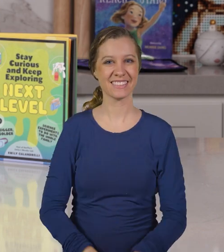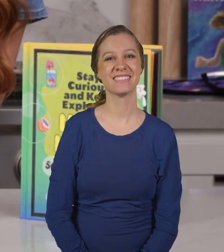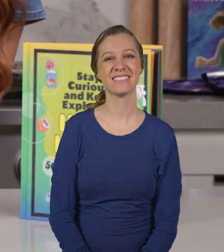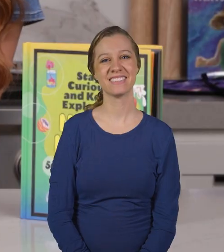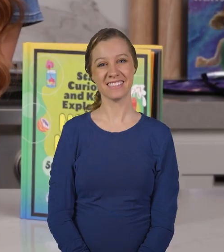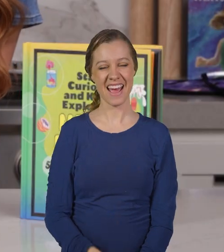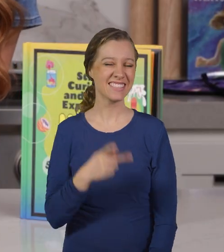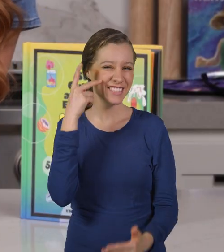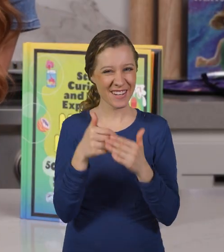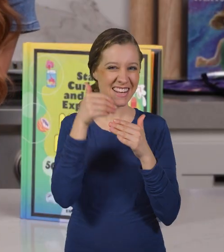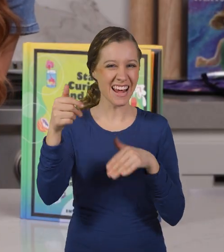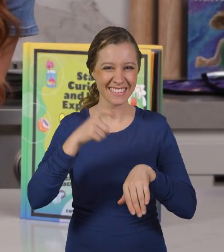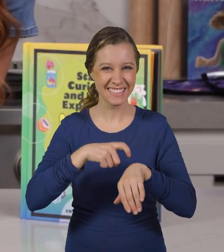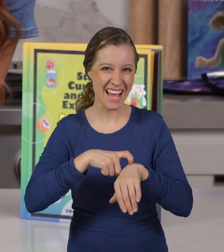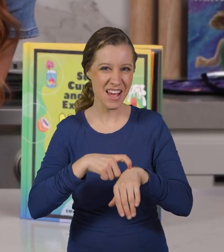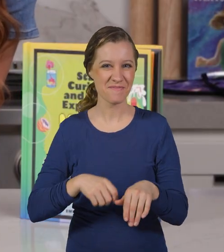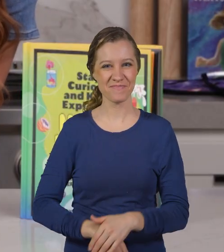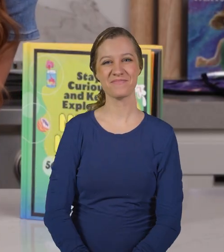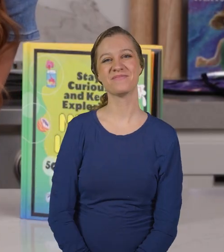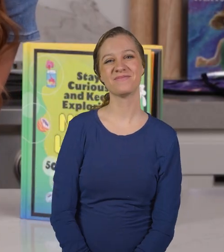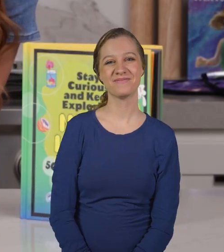exploring. I'll see you next time.